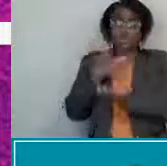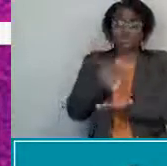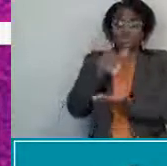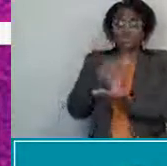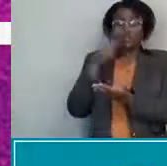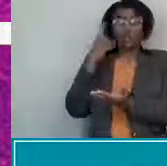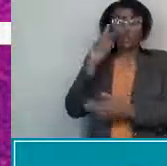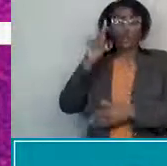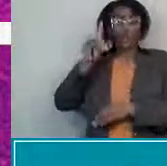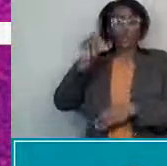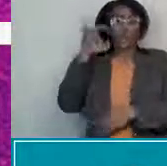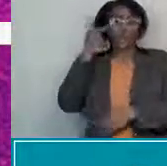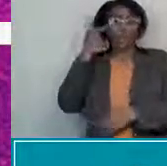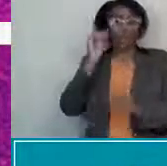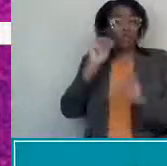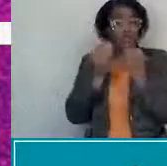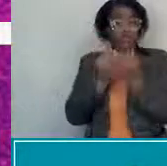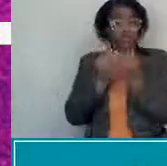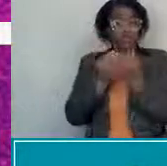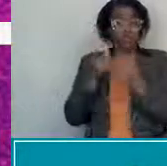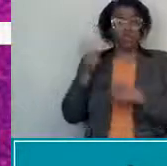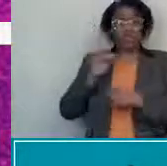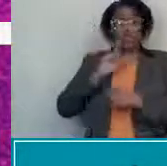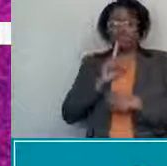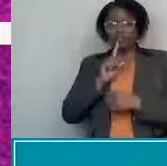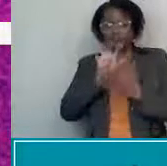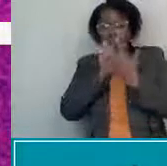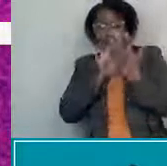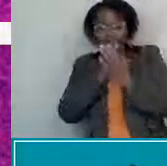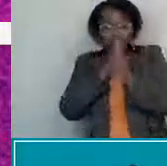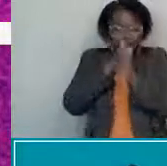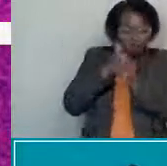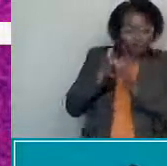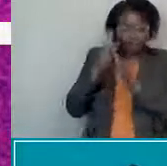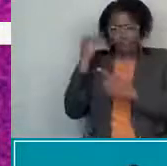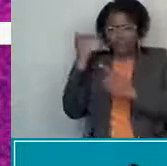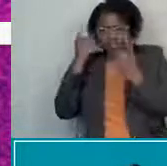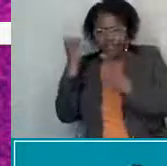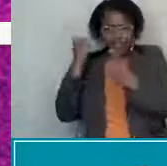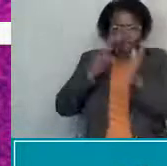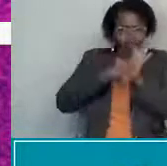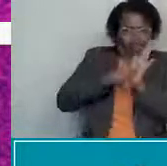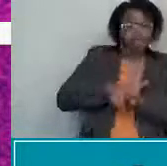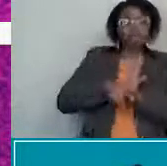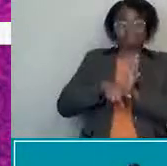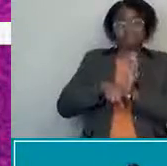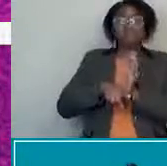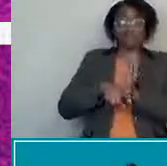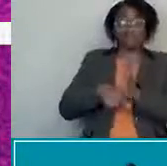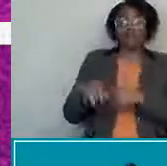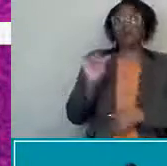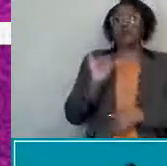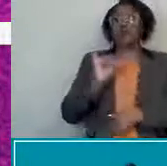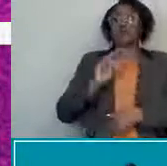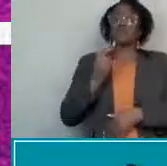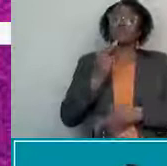vital resource for analysis, cross-sector dialogue, and thinking around these issues. And to answer just the second part of your